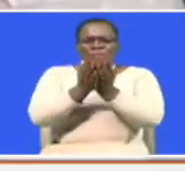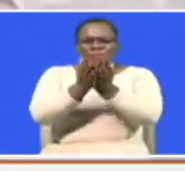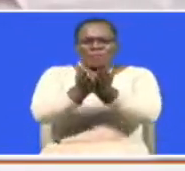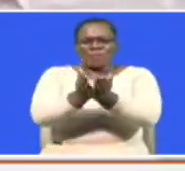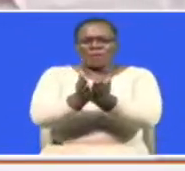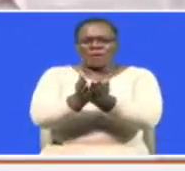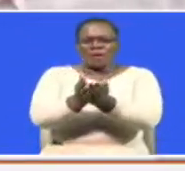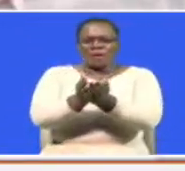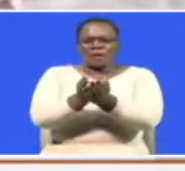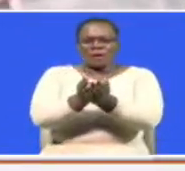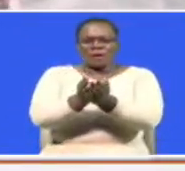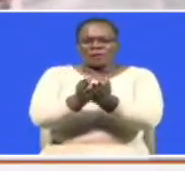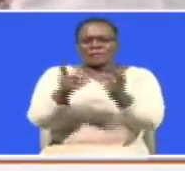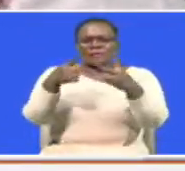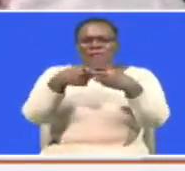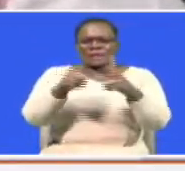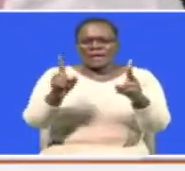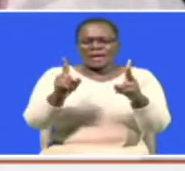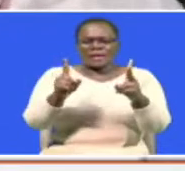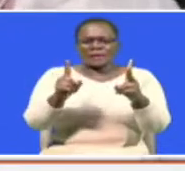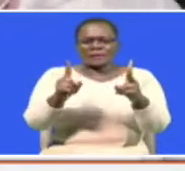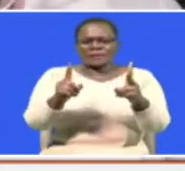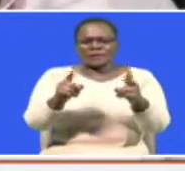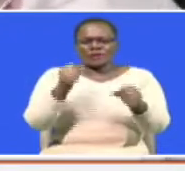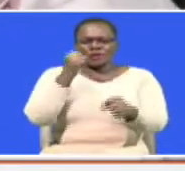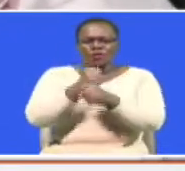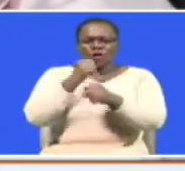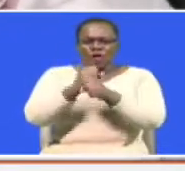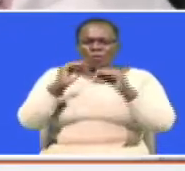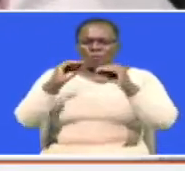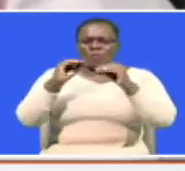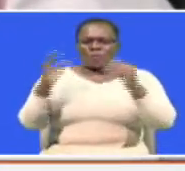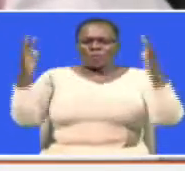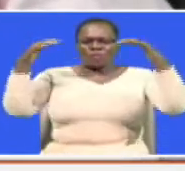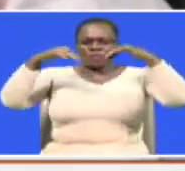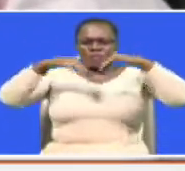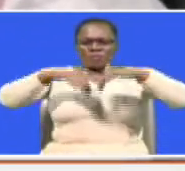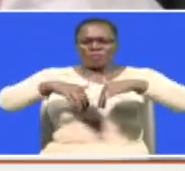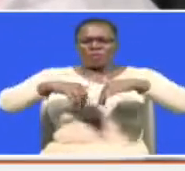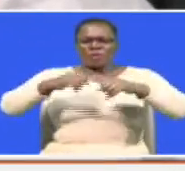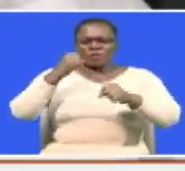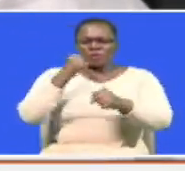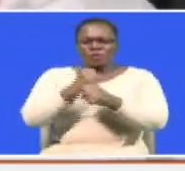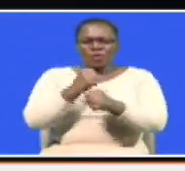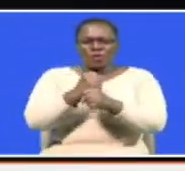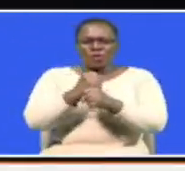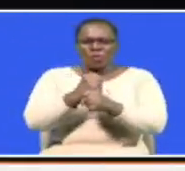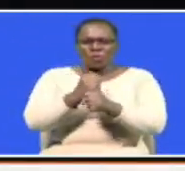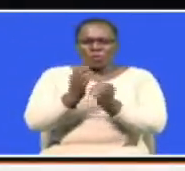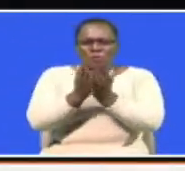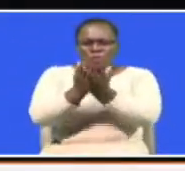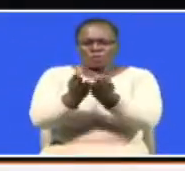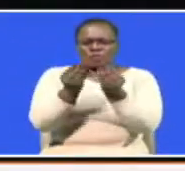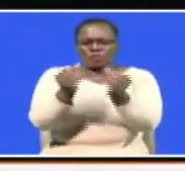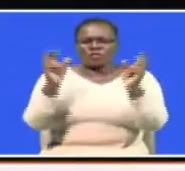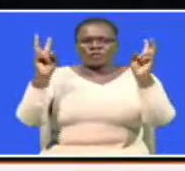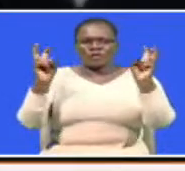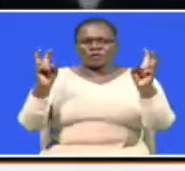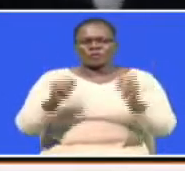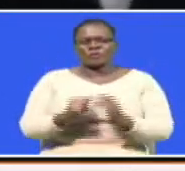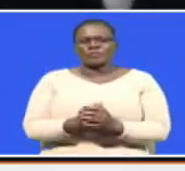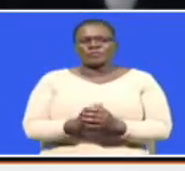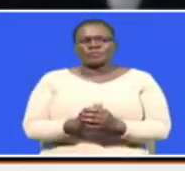have now initiated a cruise ship job sensitization forum under the Jomvu Maritime Dreams to address the